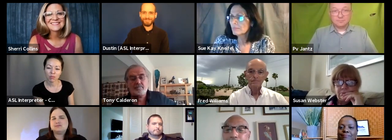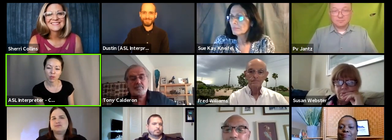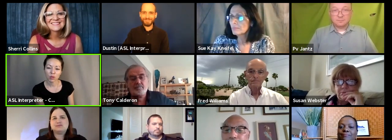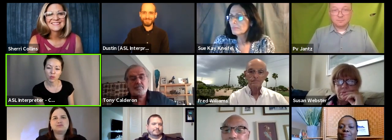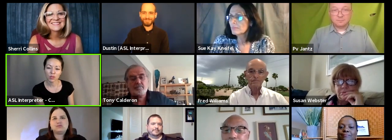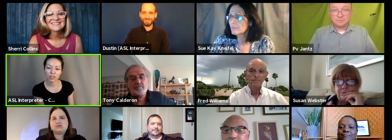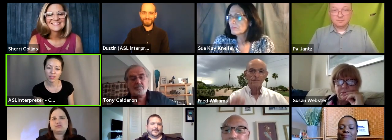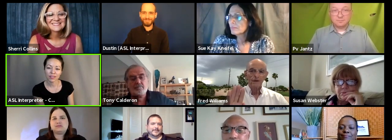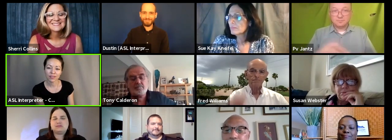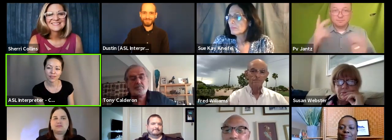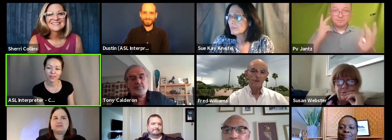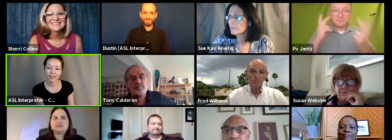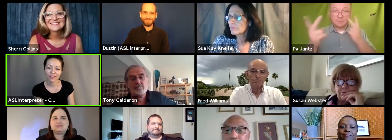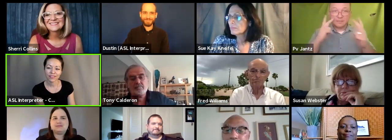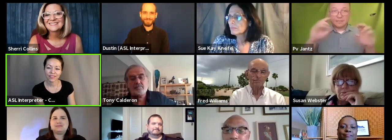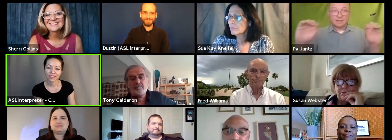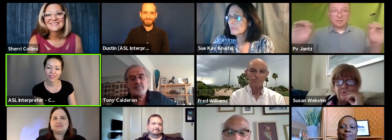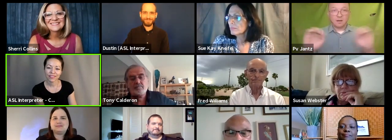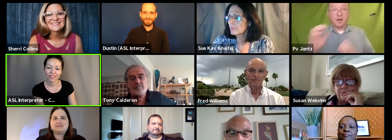Any opposed?